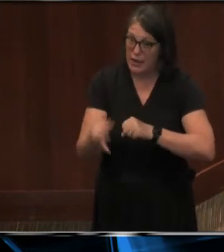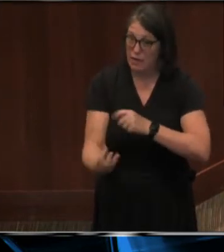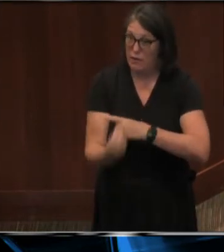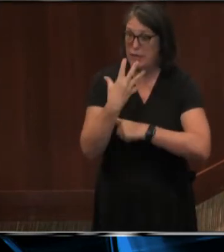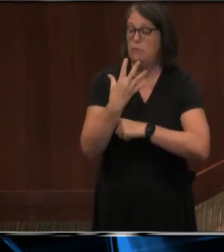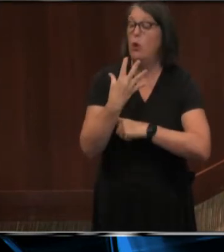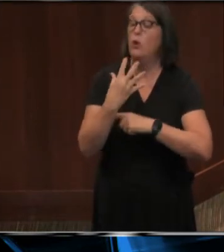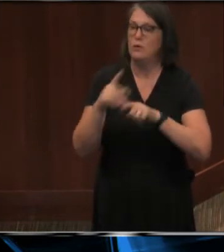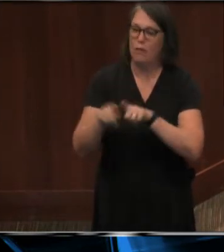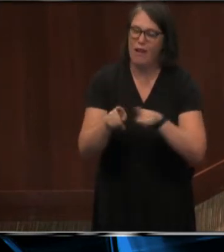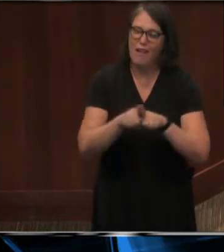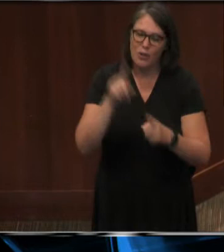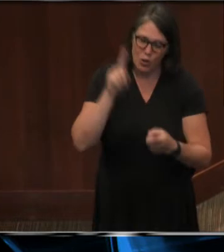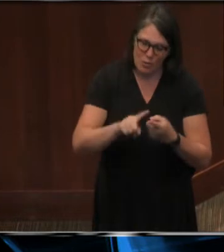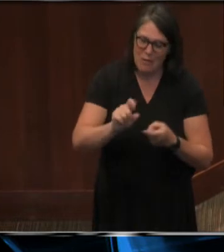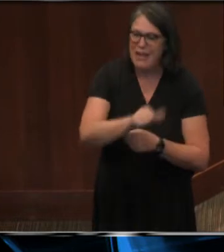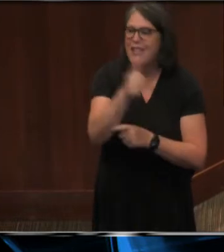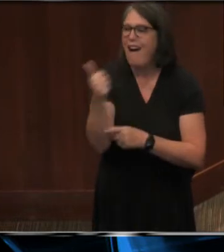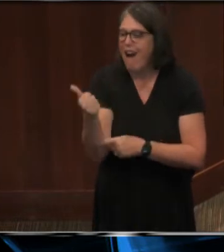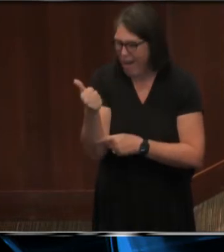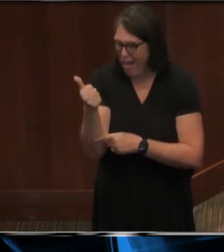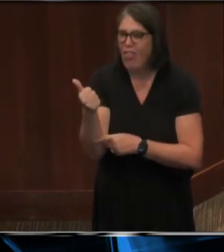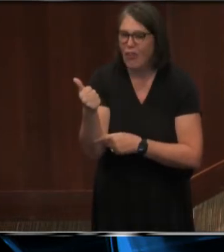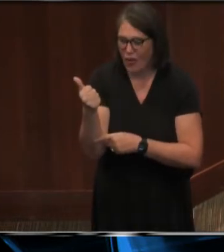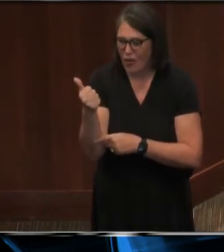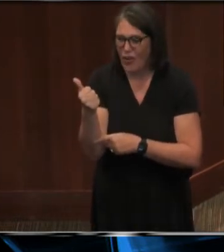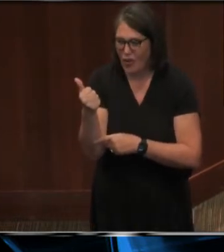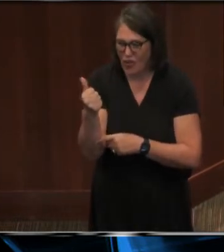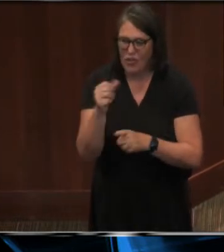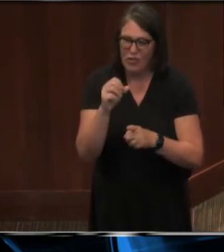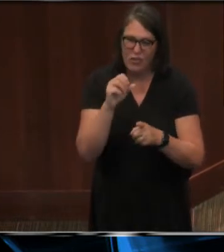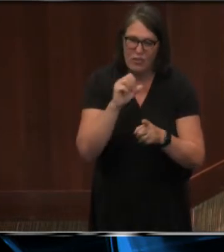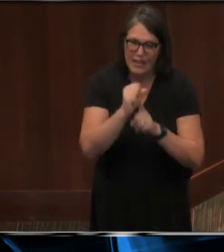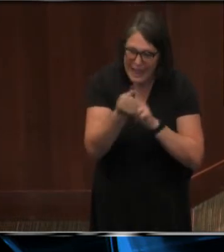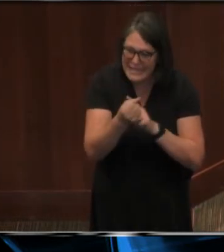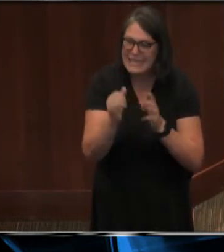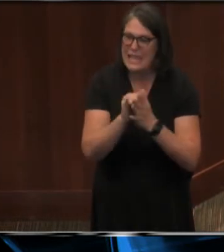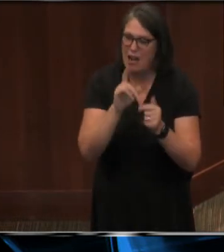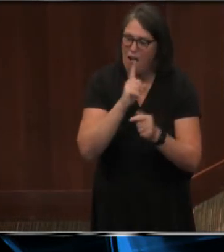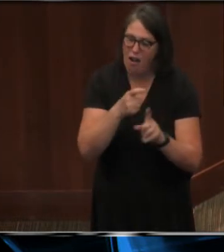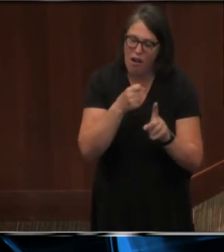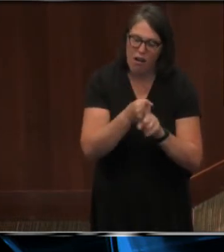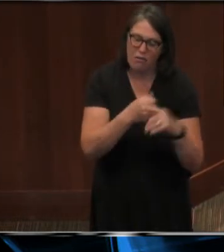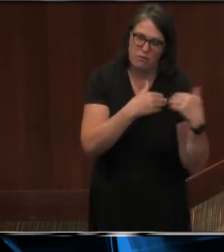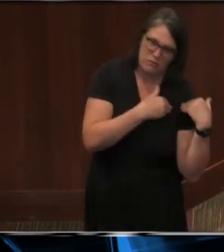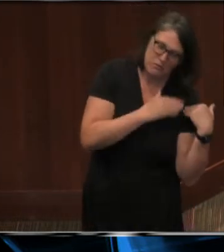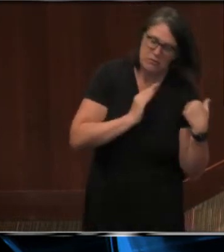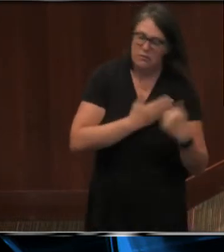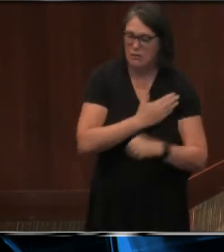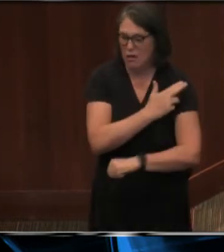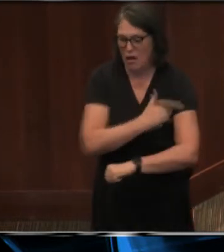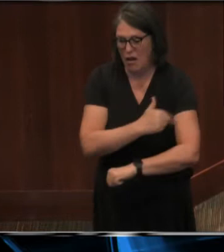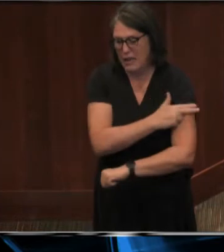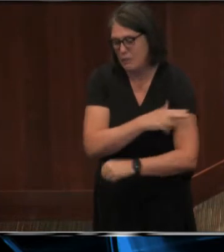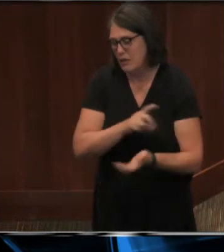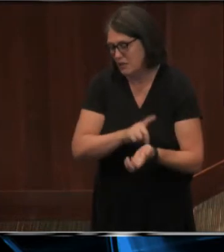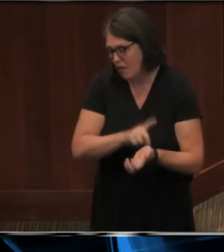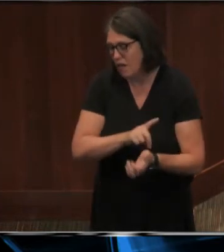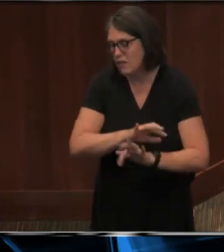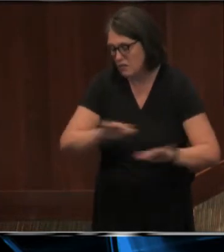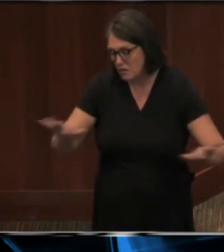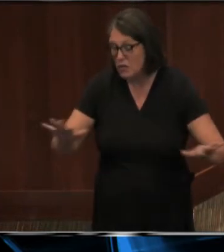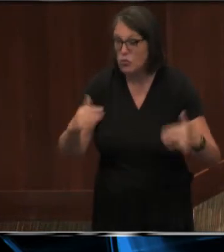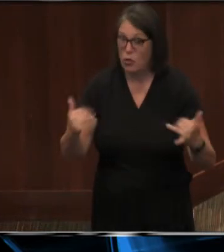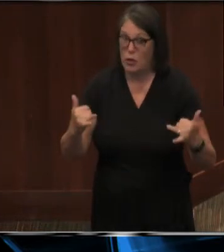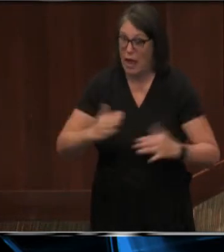to minimize the number of other cases that are burdening our hospital and clinical systems. So let's go back to prevention,